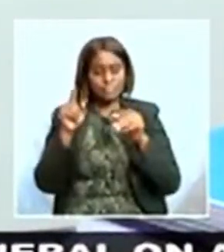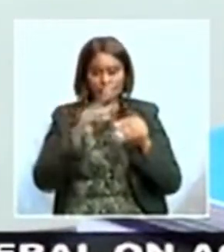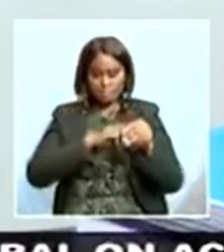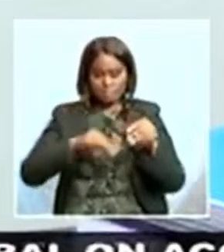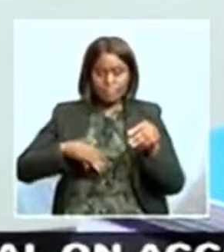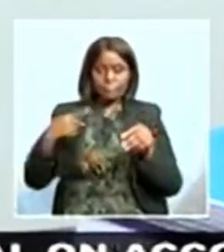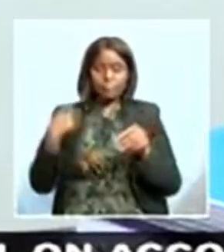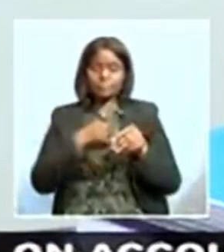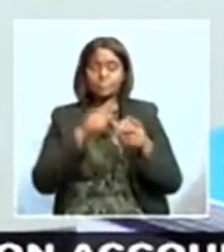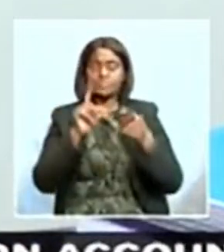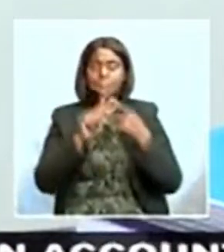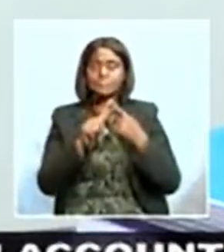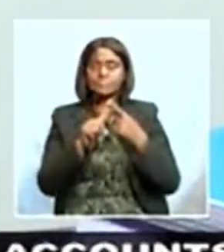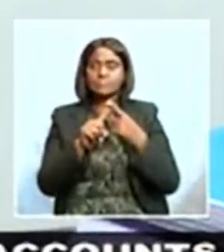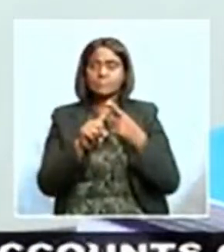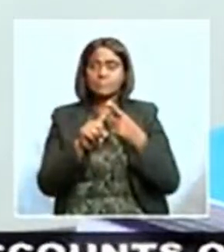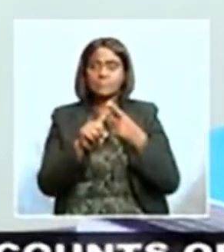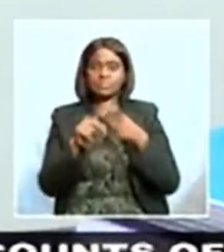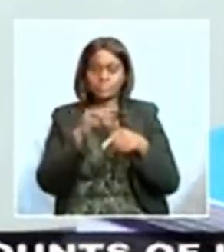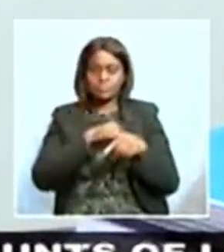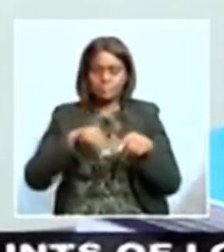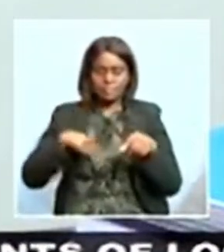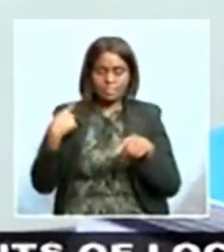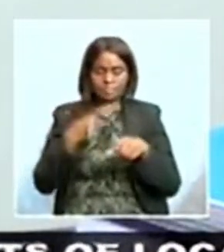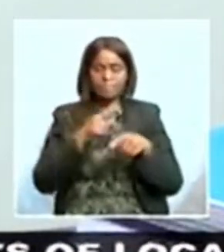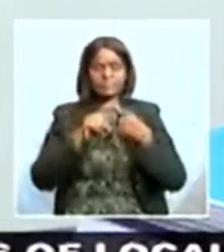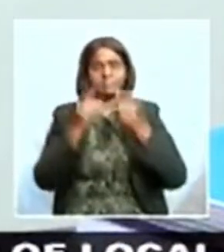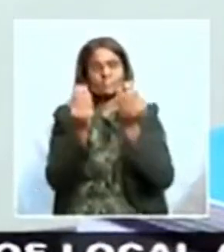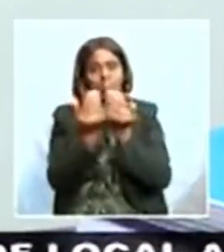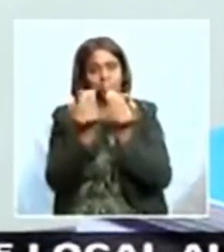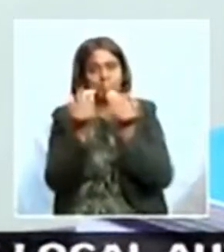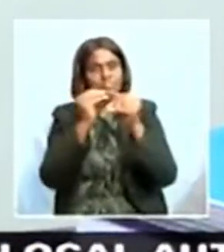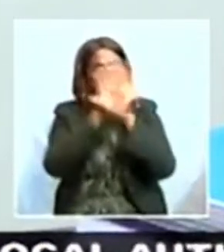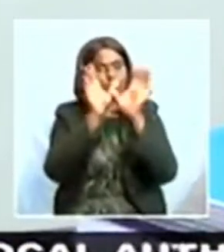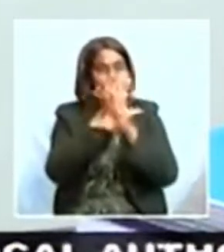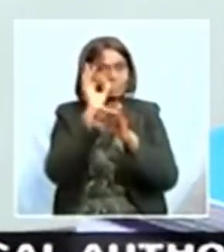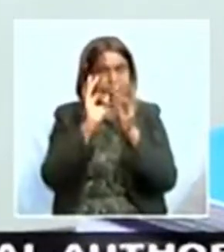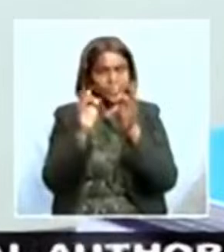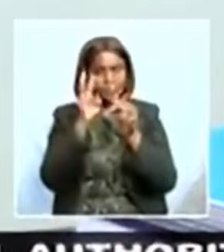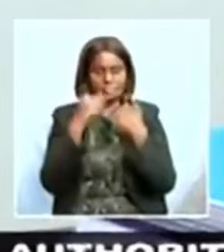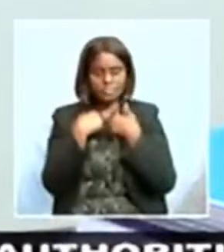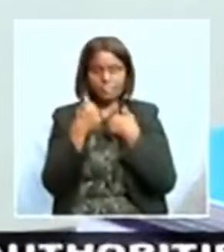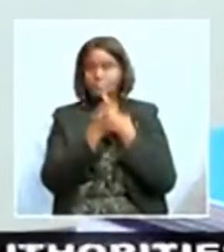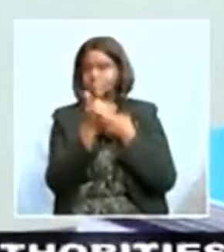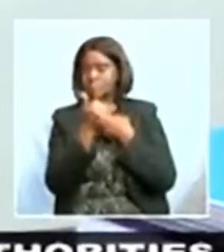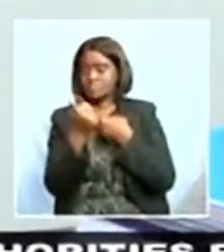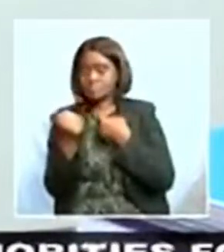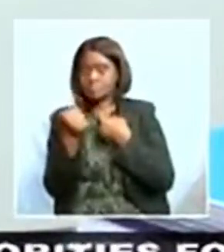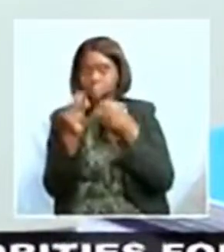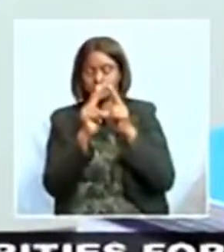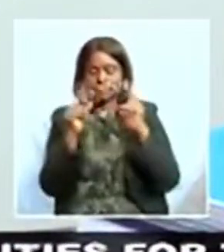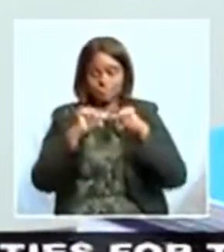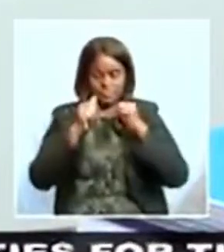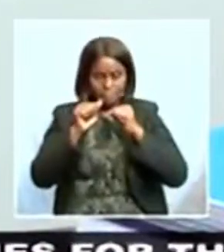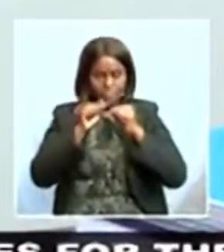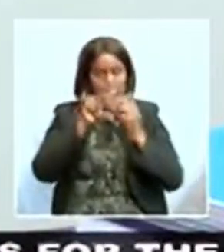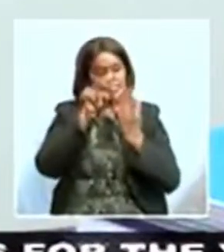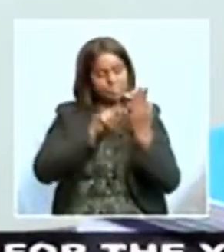Parliament to seek points of clarification if there'll be any. So we can go